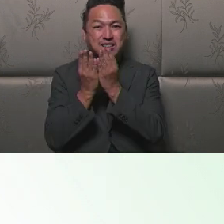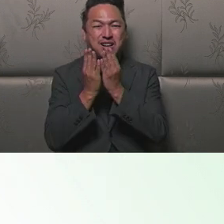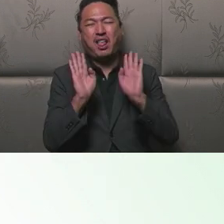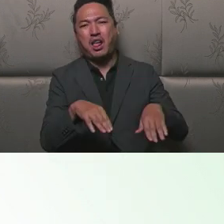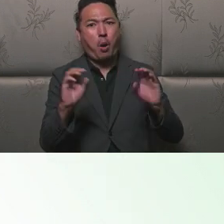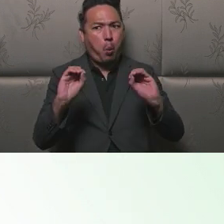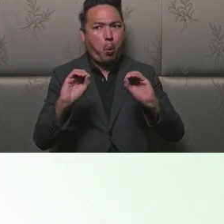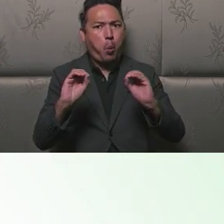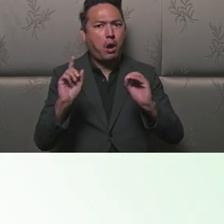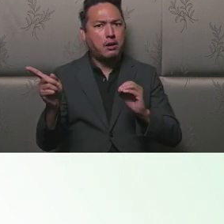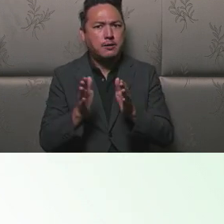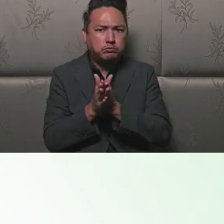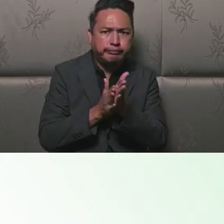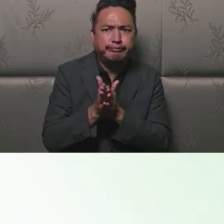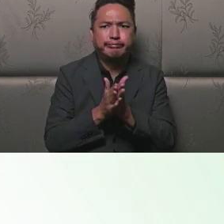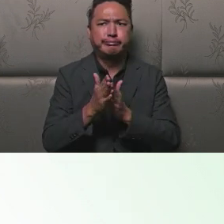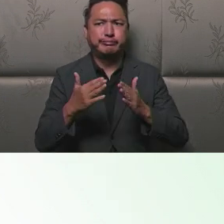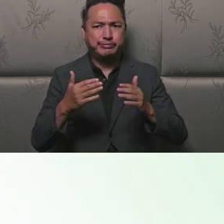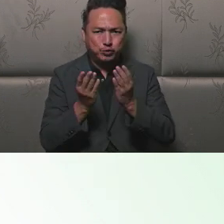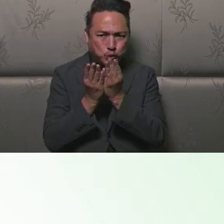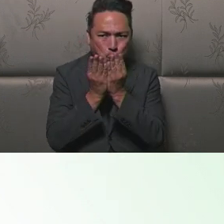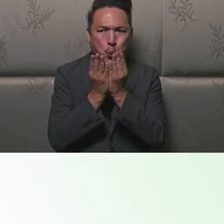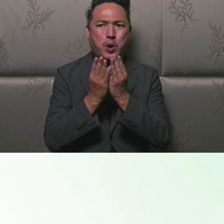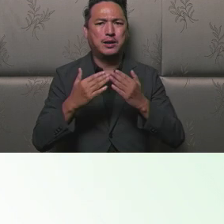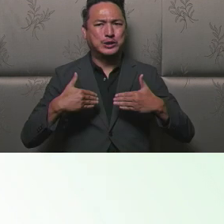addressing local challenges.